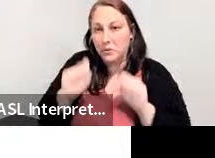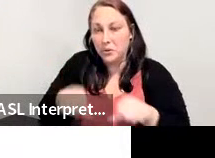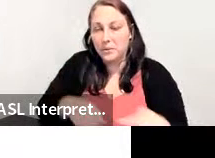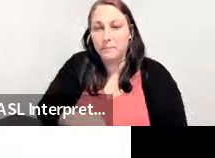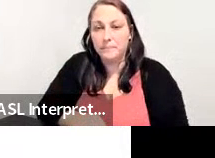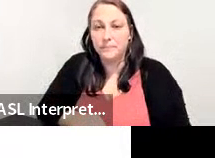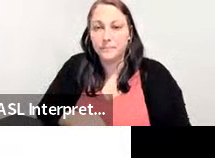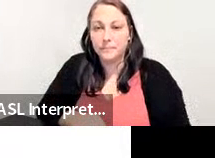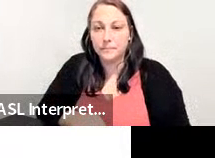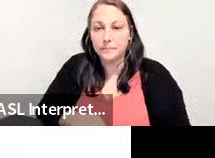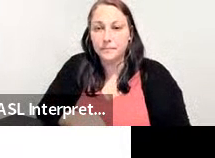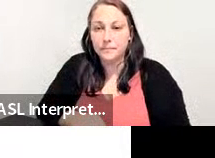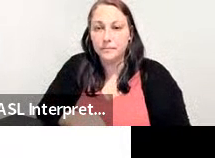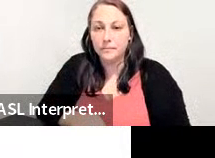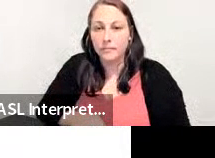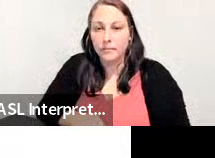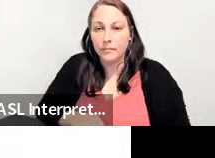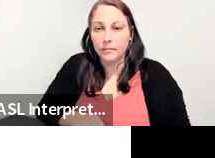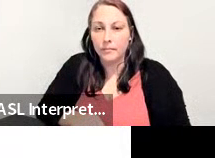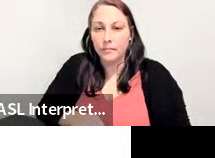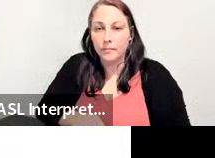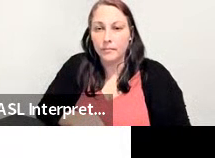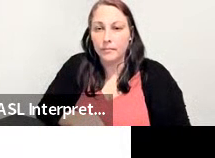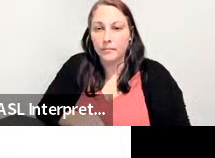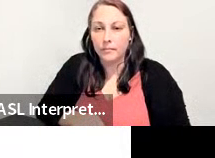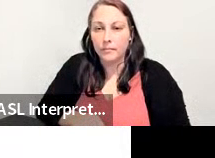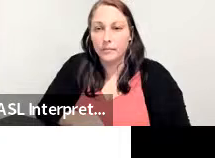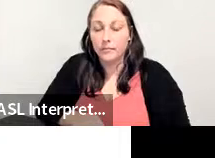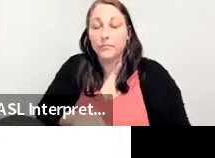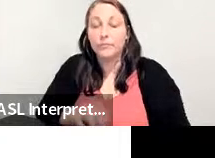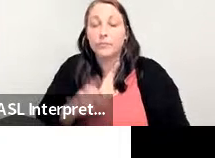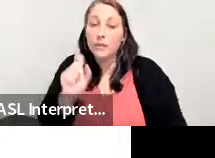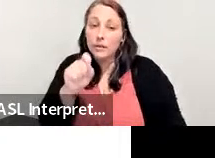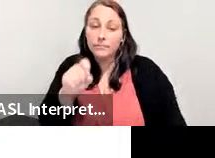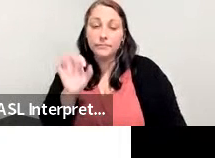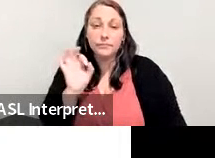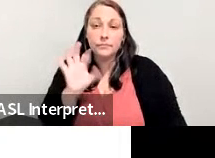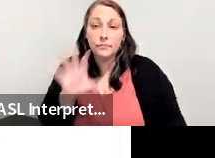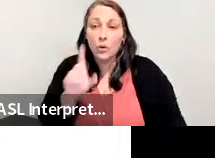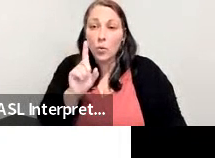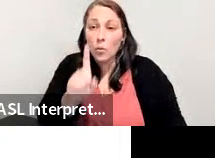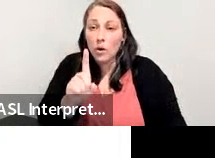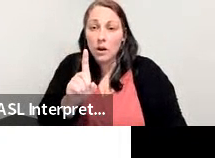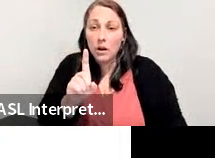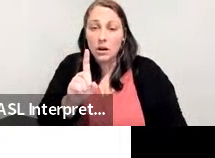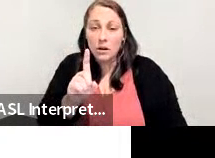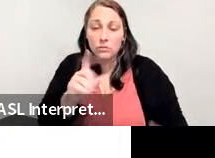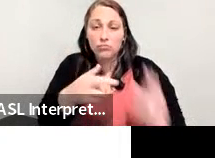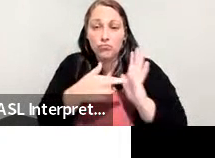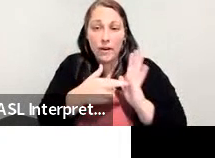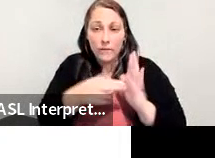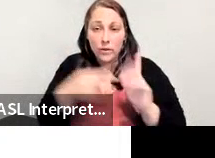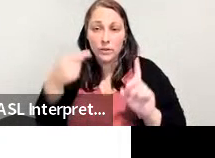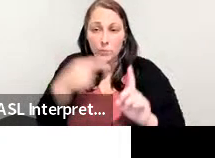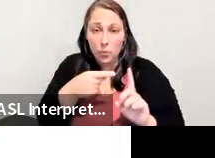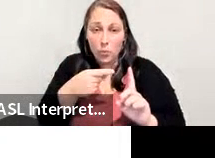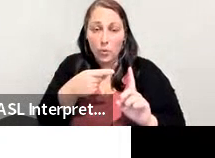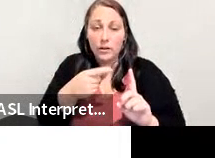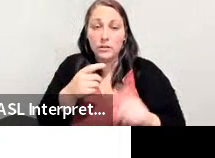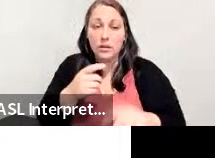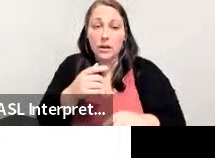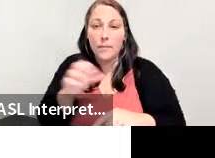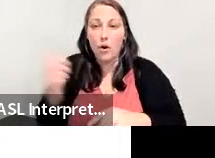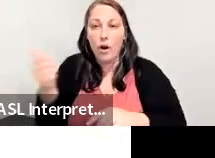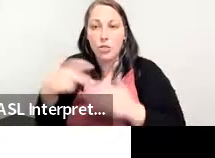add one thing to that, Oliver, is that a reference point for both Saldorf and Future Green is our other project at 14th